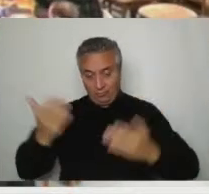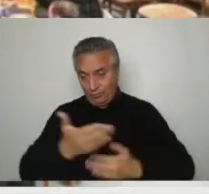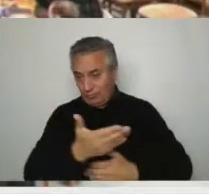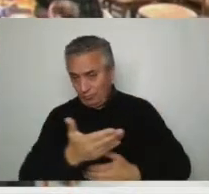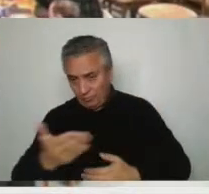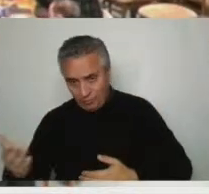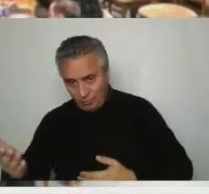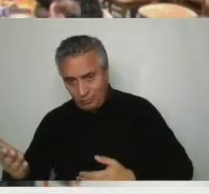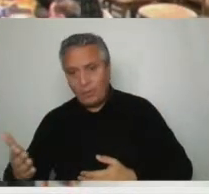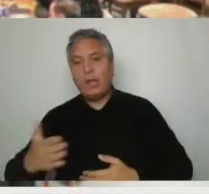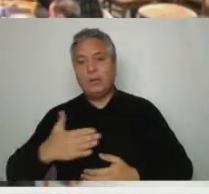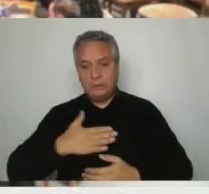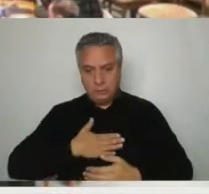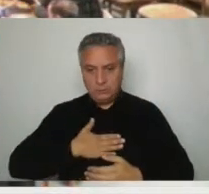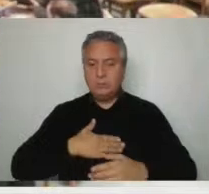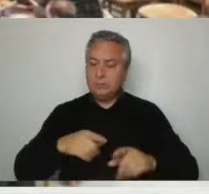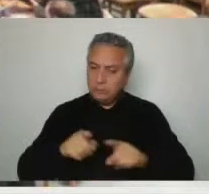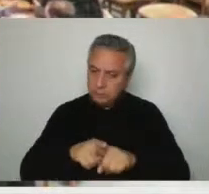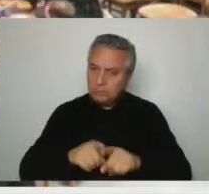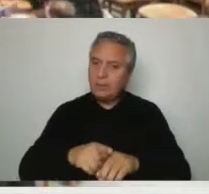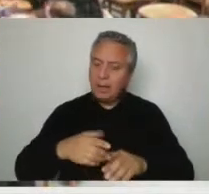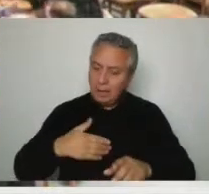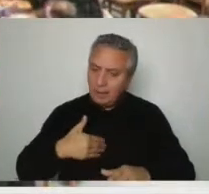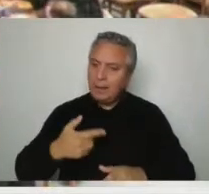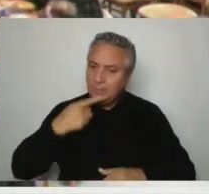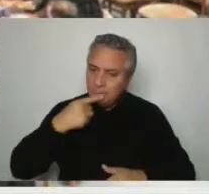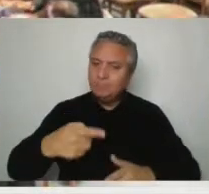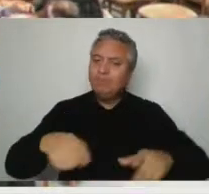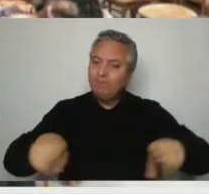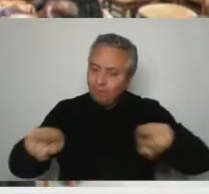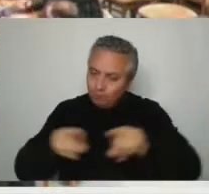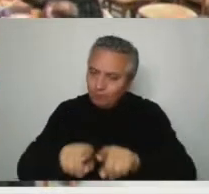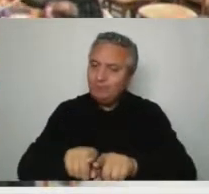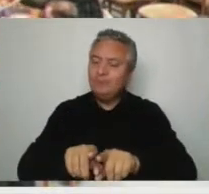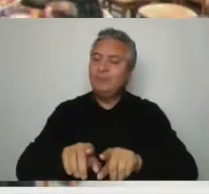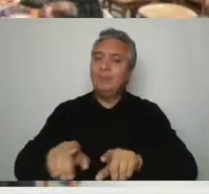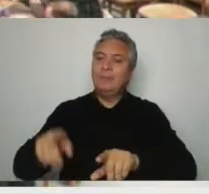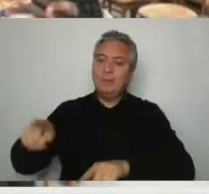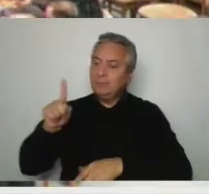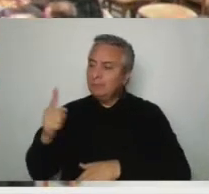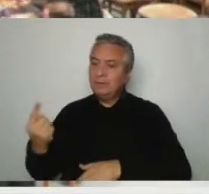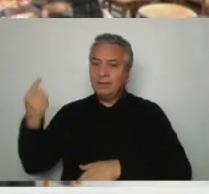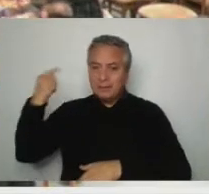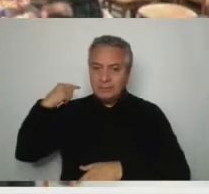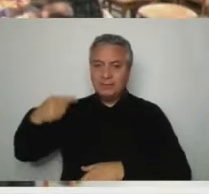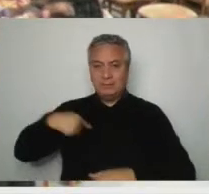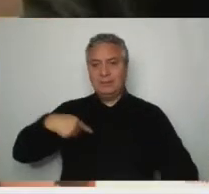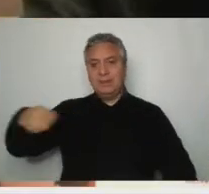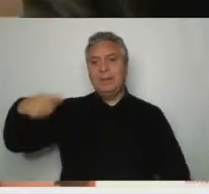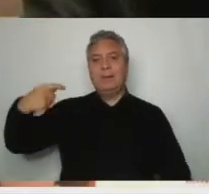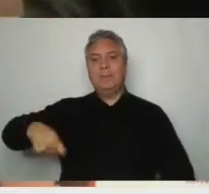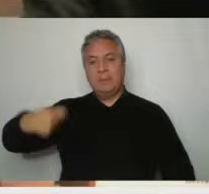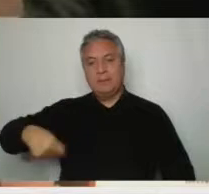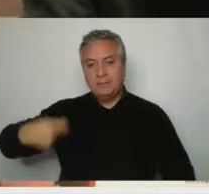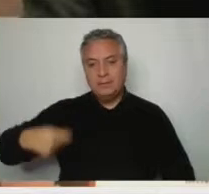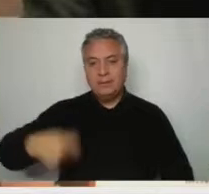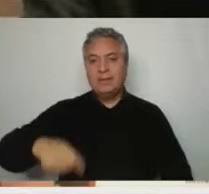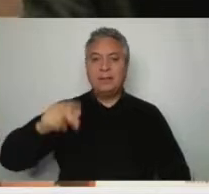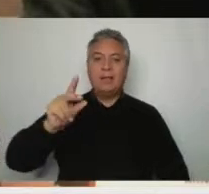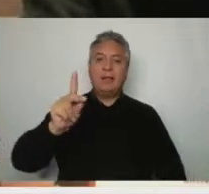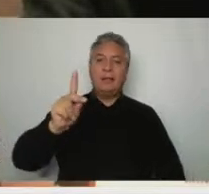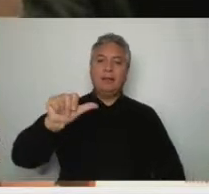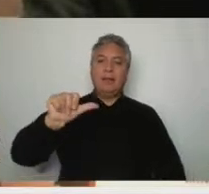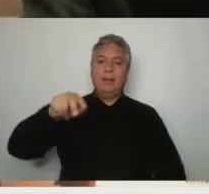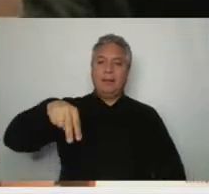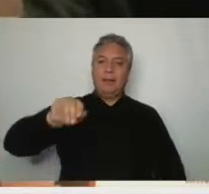all. I would just like to reiterate my appreciation, as mentioned yesterday, and greetings on behalf of